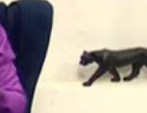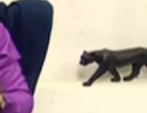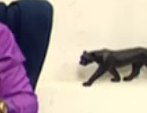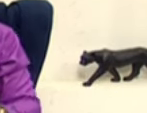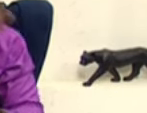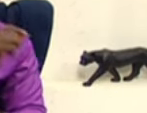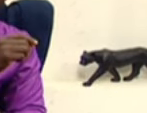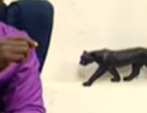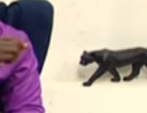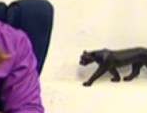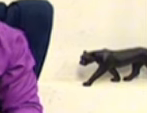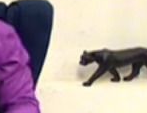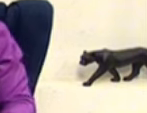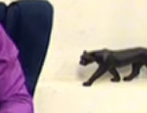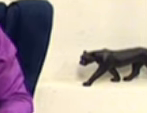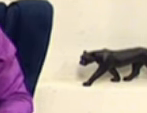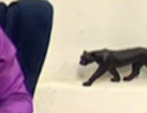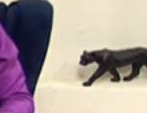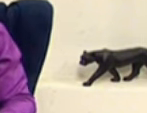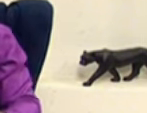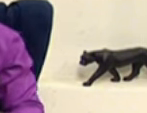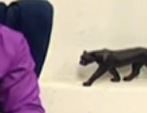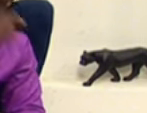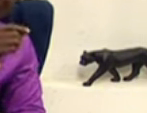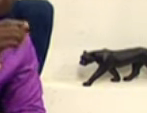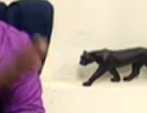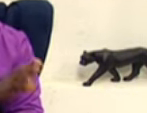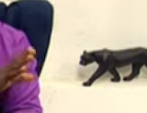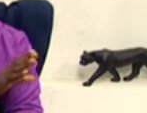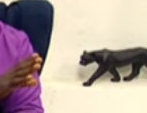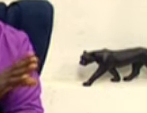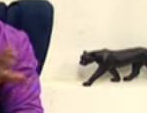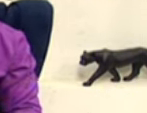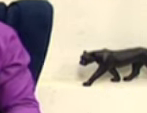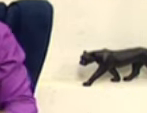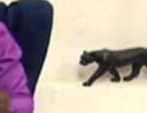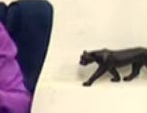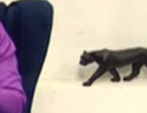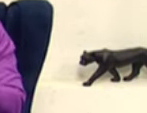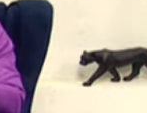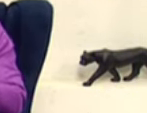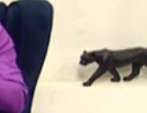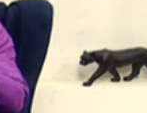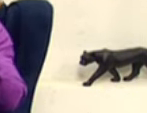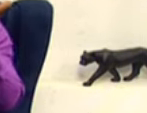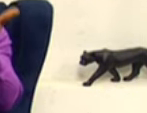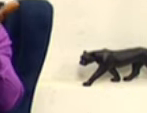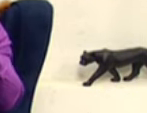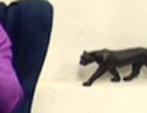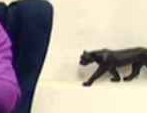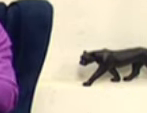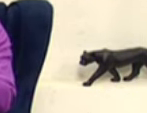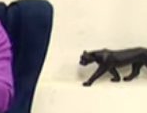were questioning how and why he allowed that. But Okatcha said,